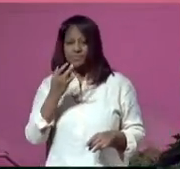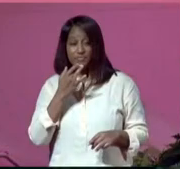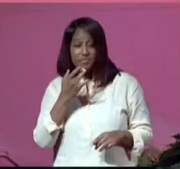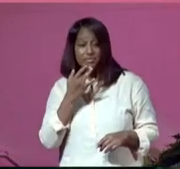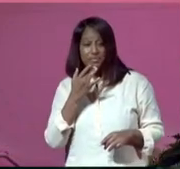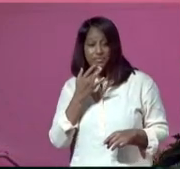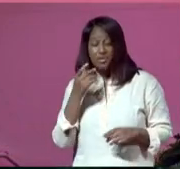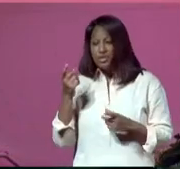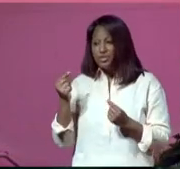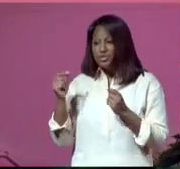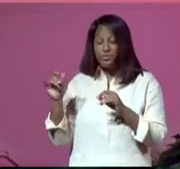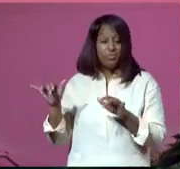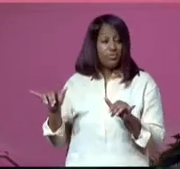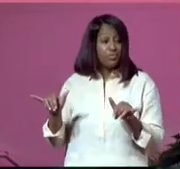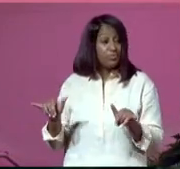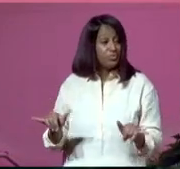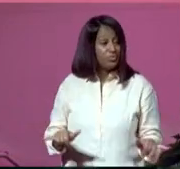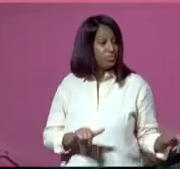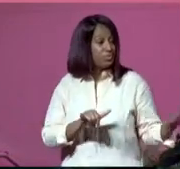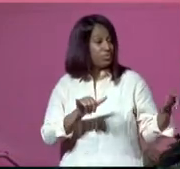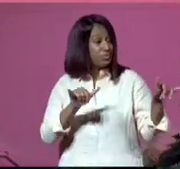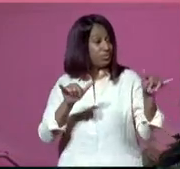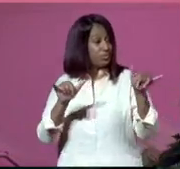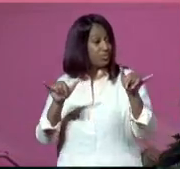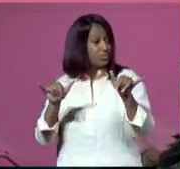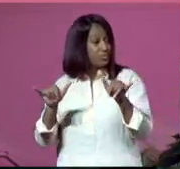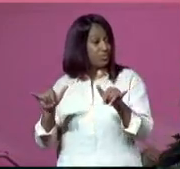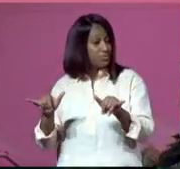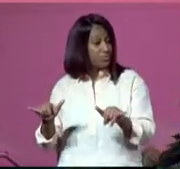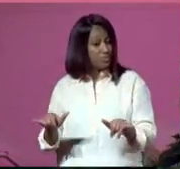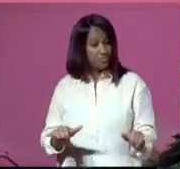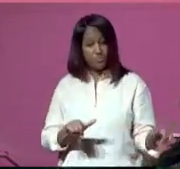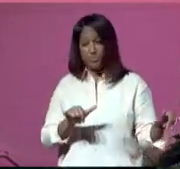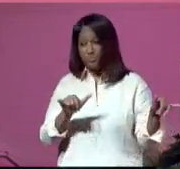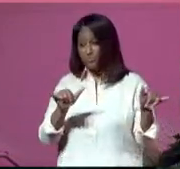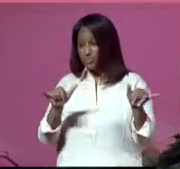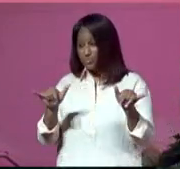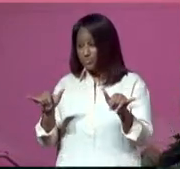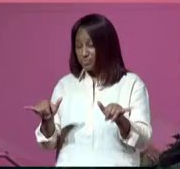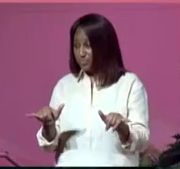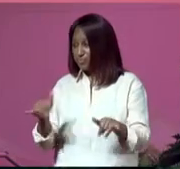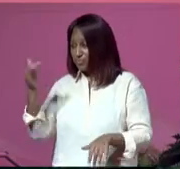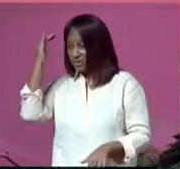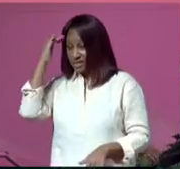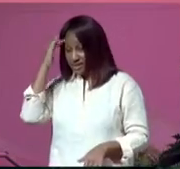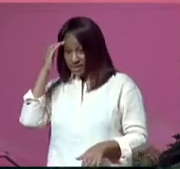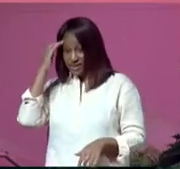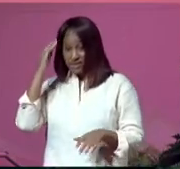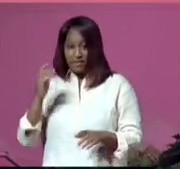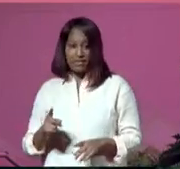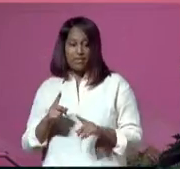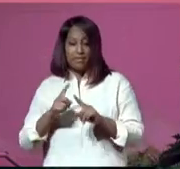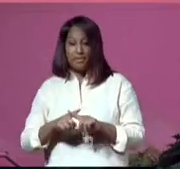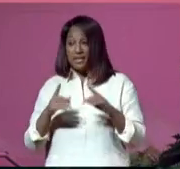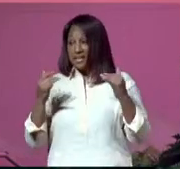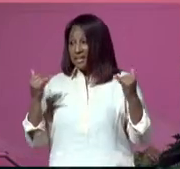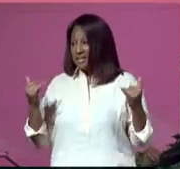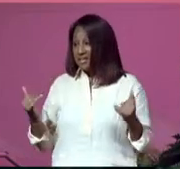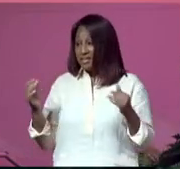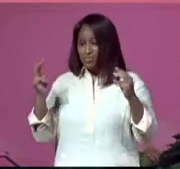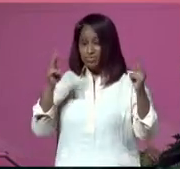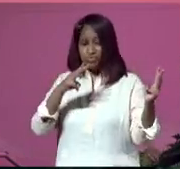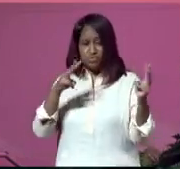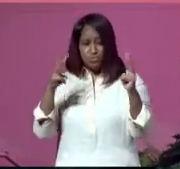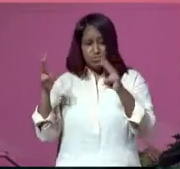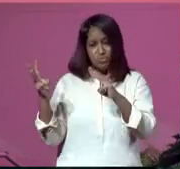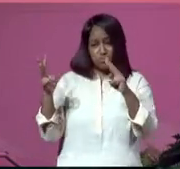other words, our minds prefer the things it already knows. And the wrestle becomes that although my